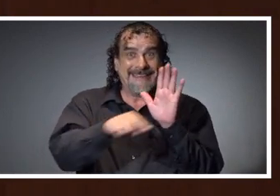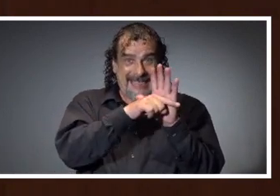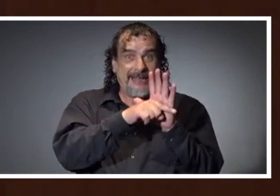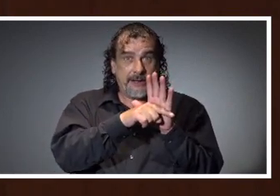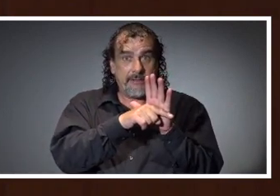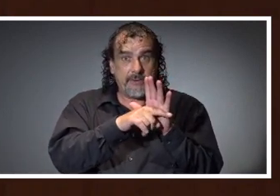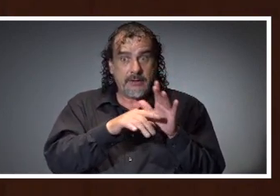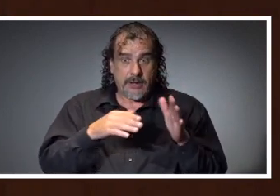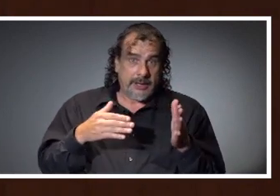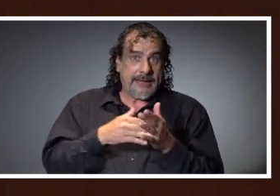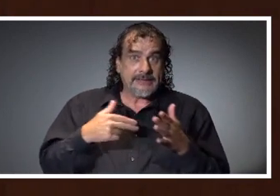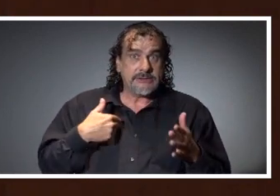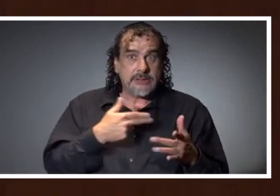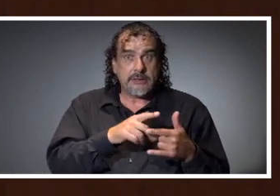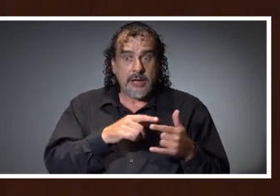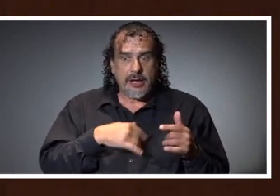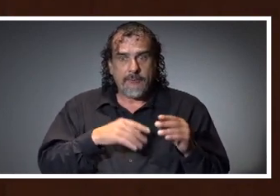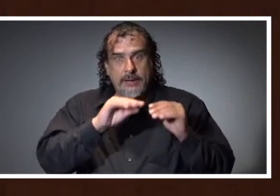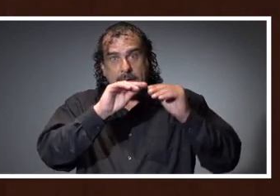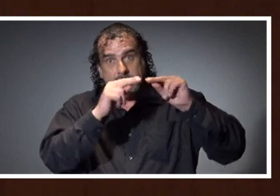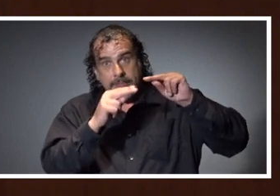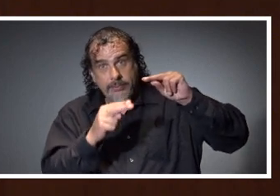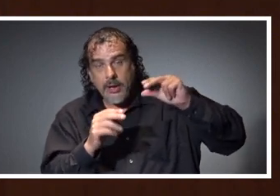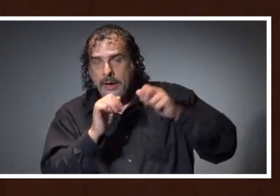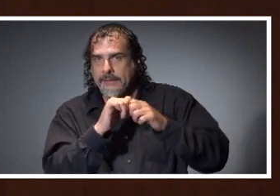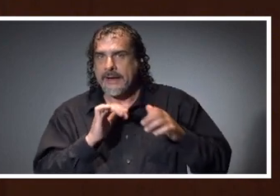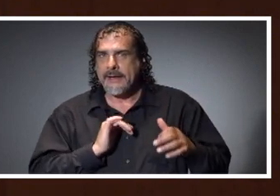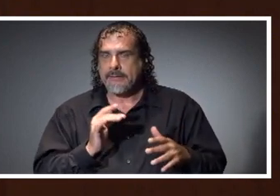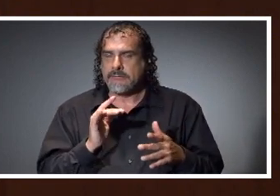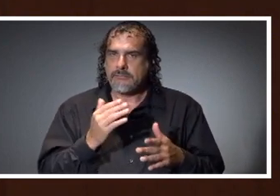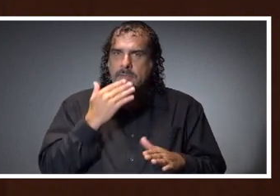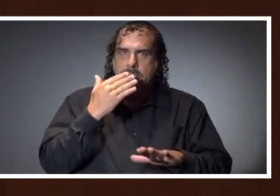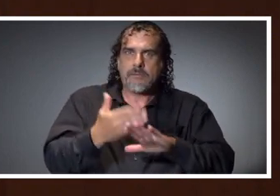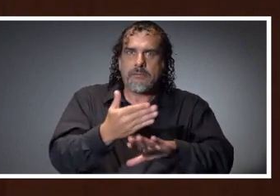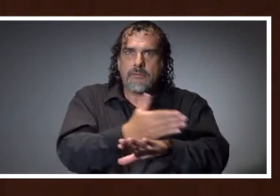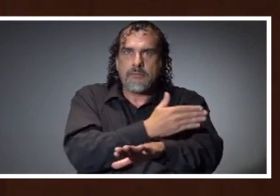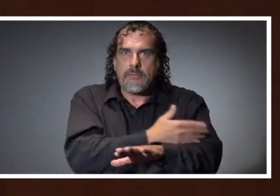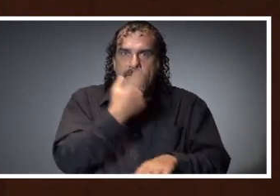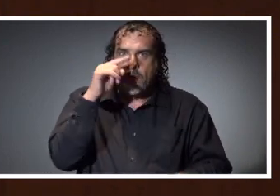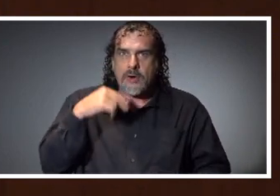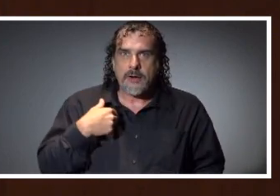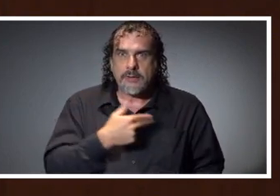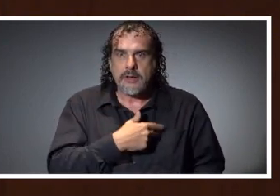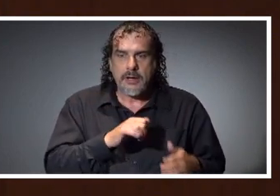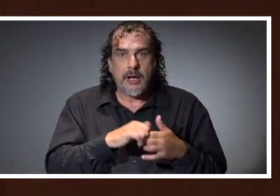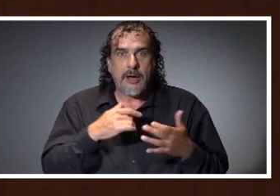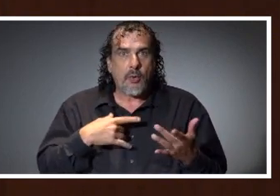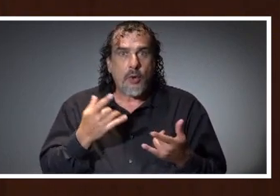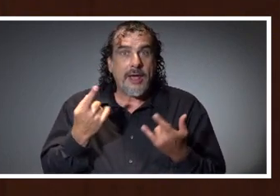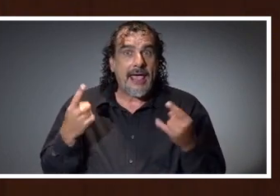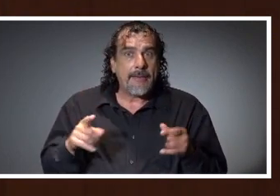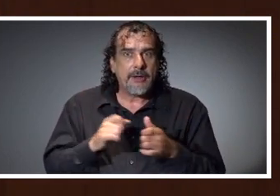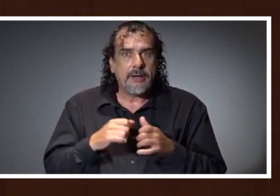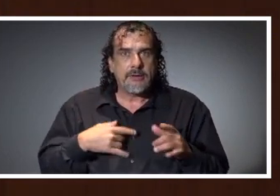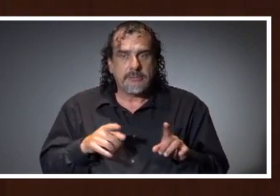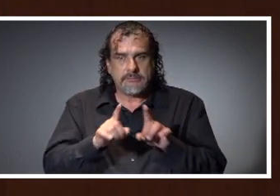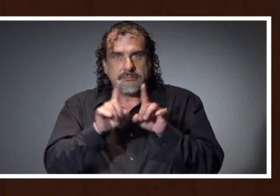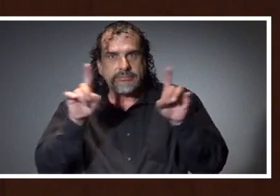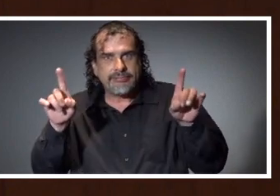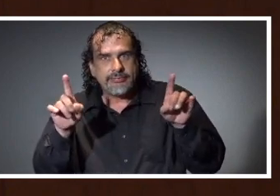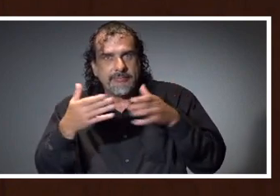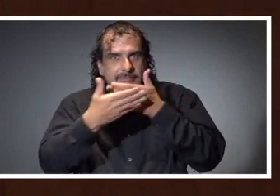reproductive rate below one, it works in our favor. So what lowers the R-naught value? It's spacing. It's